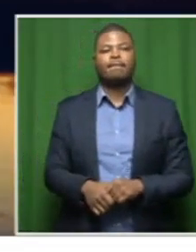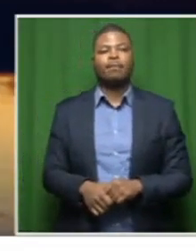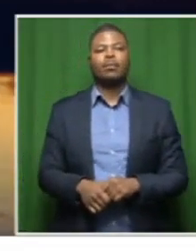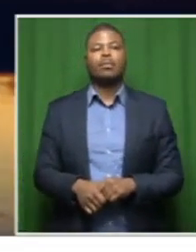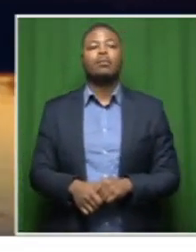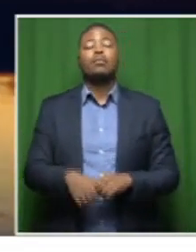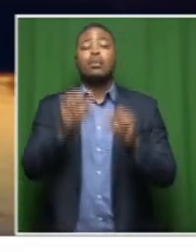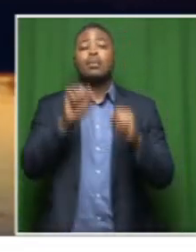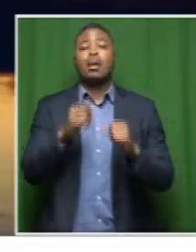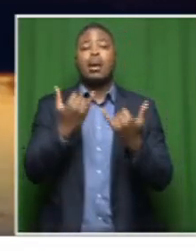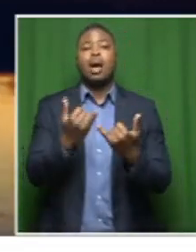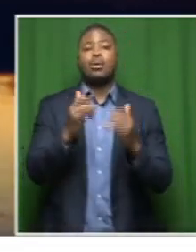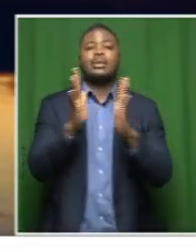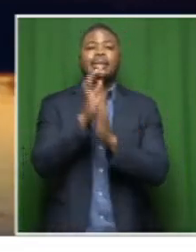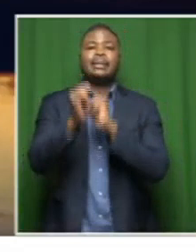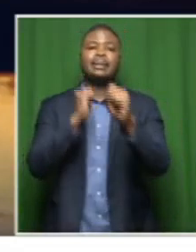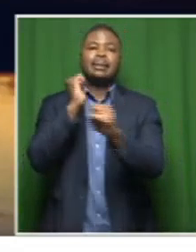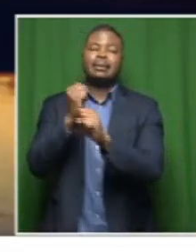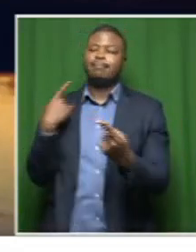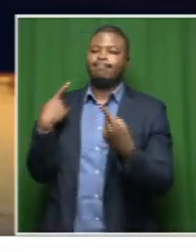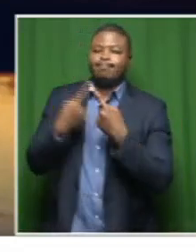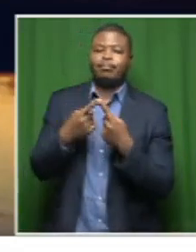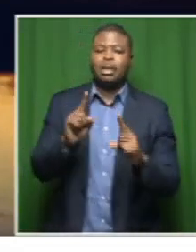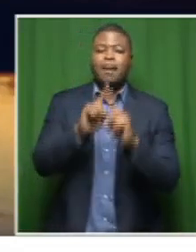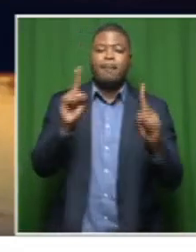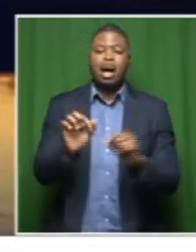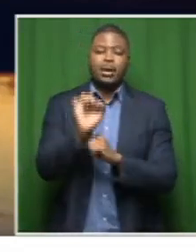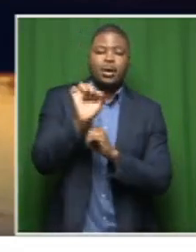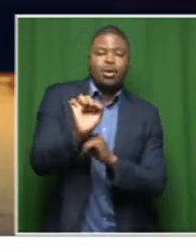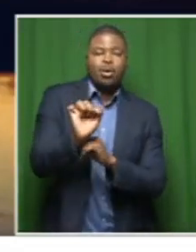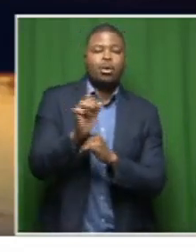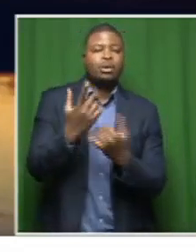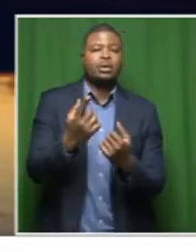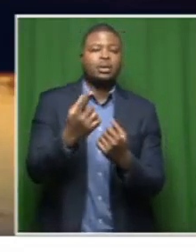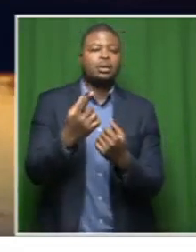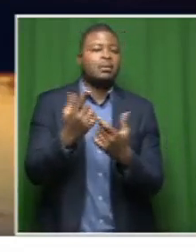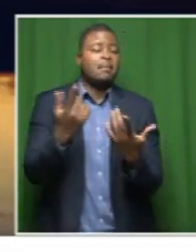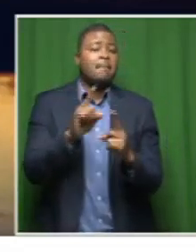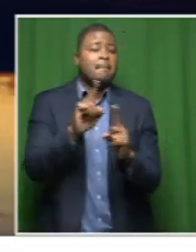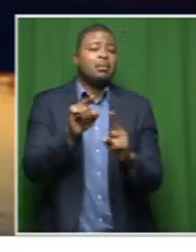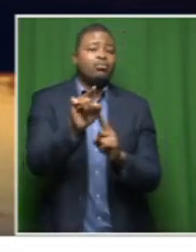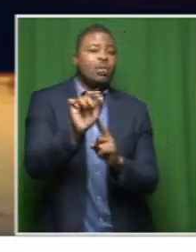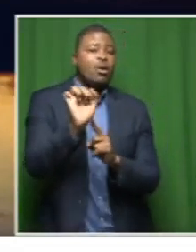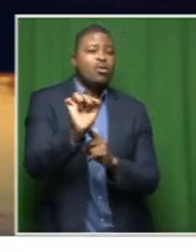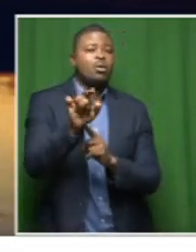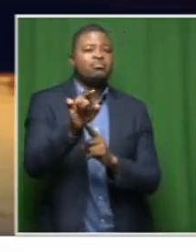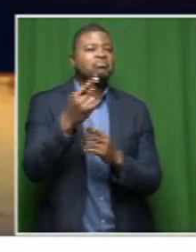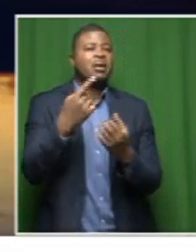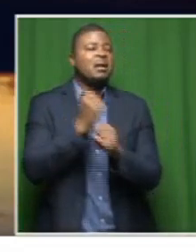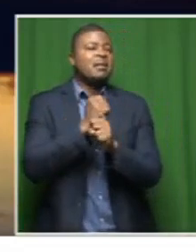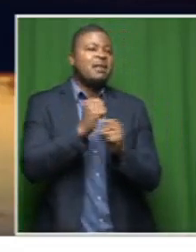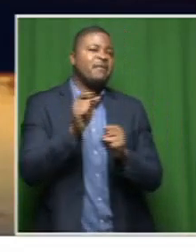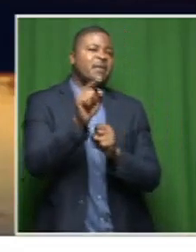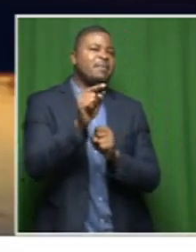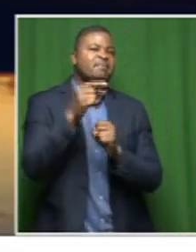it's been 10 years, but I think yours is a voice that perhaps hasn't been amplified as much as